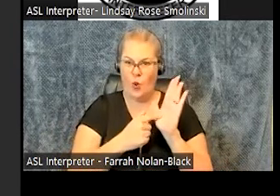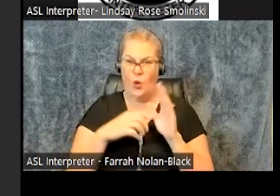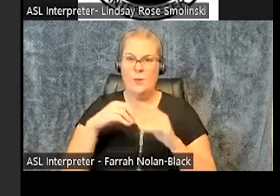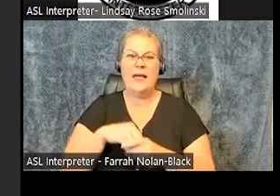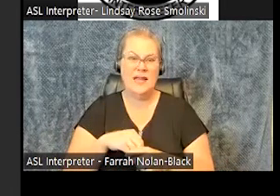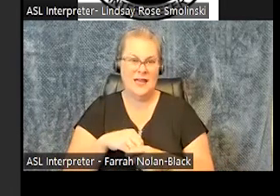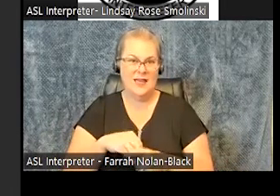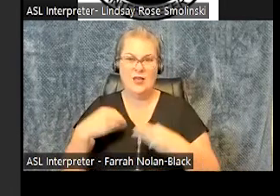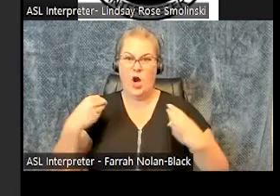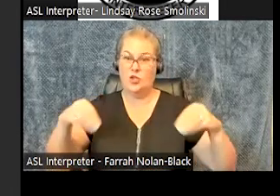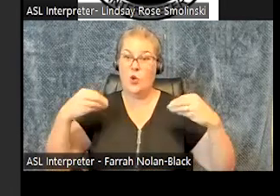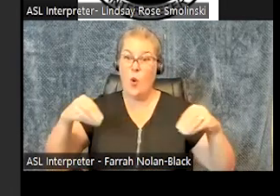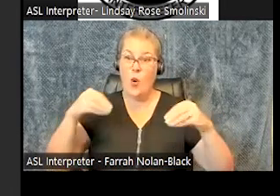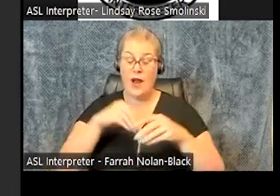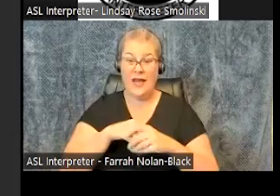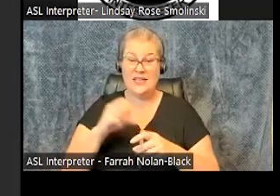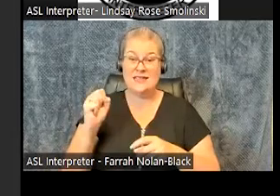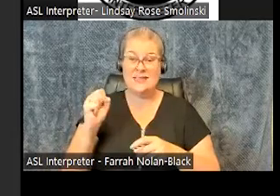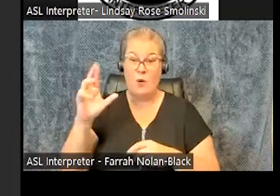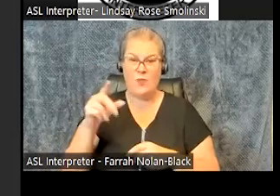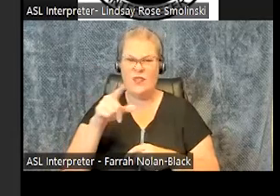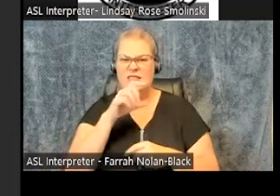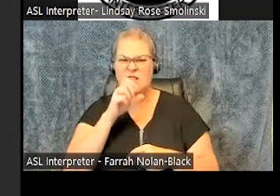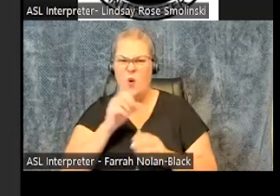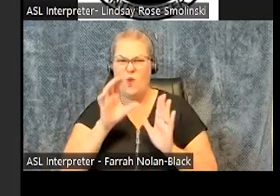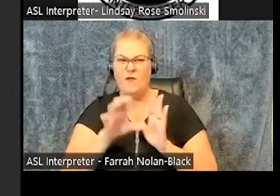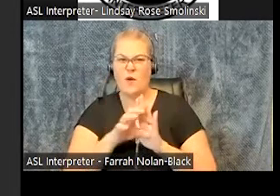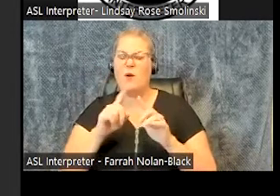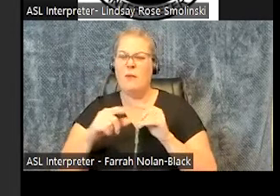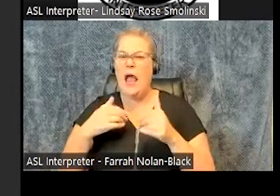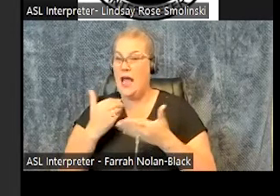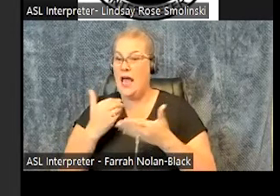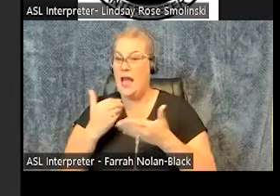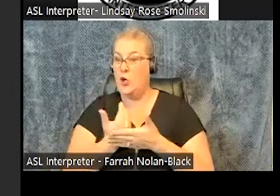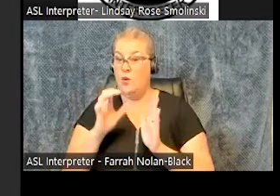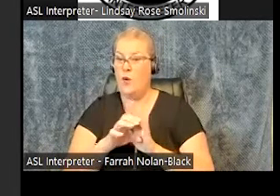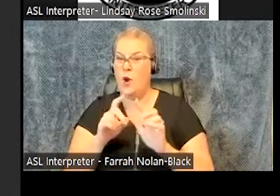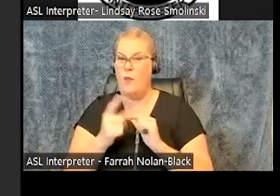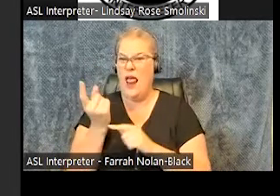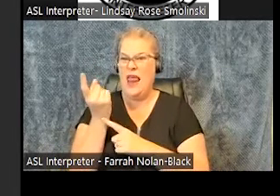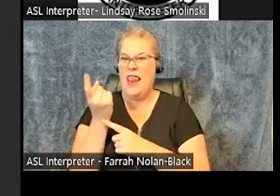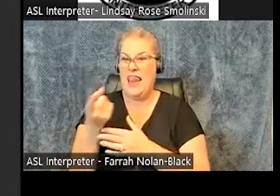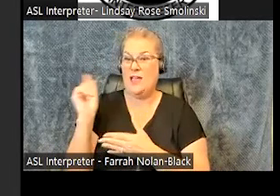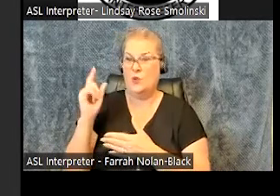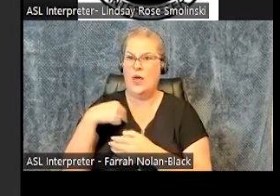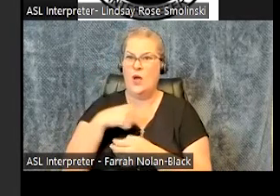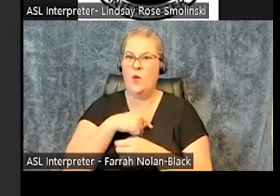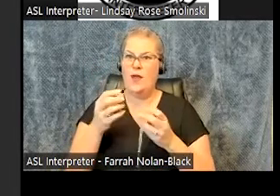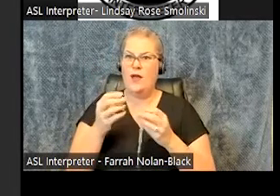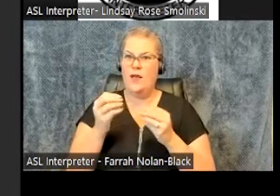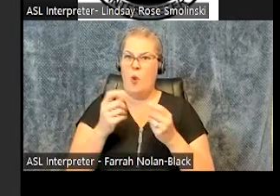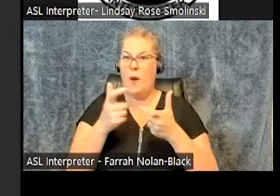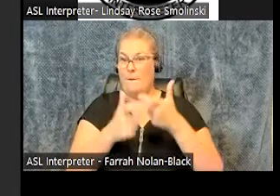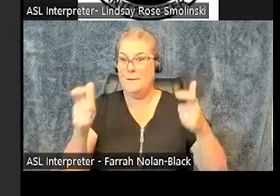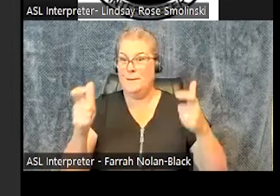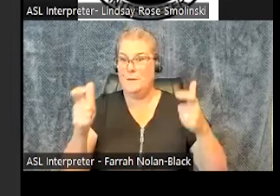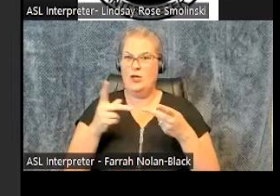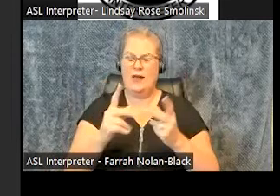photo. I would have a new photo, which I'll show you next, but last week we actually got a larger space, which we're really excited